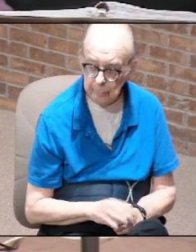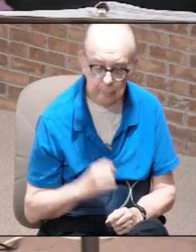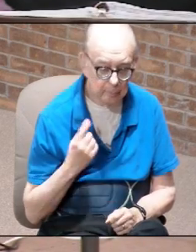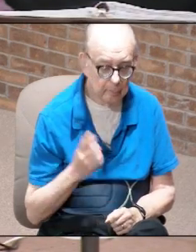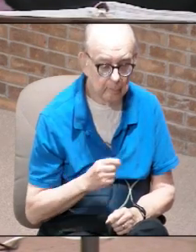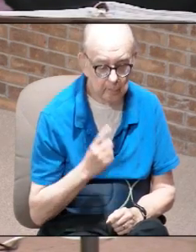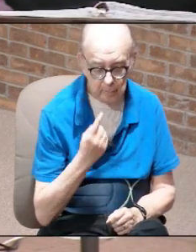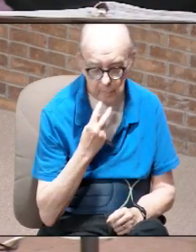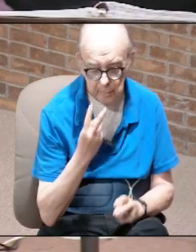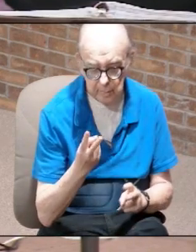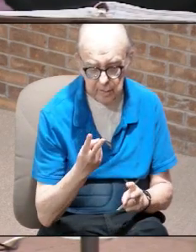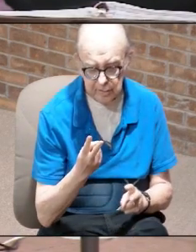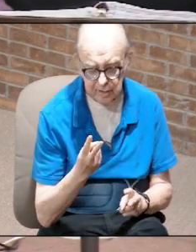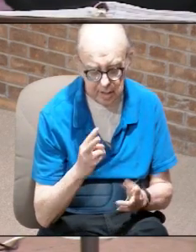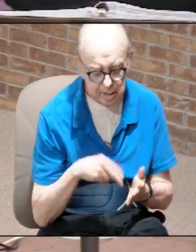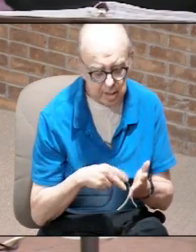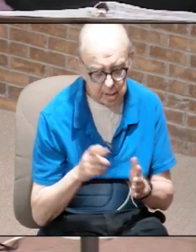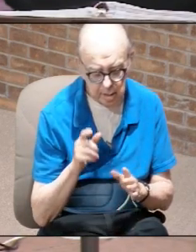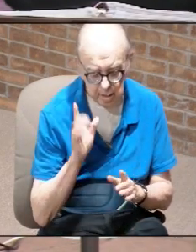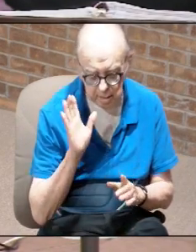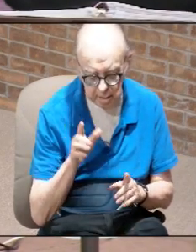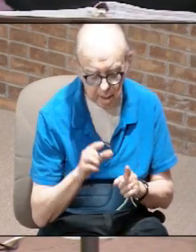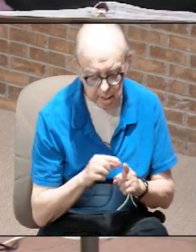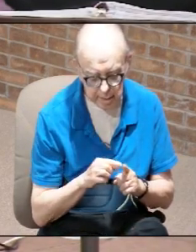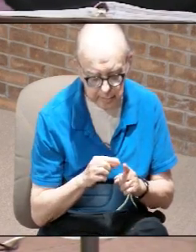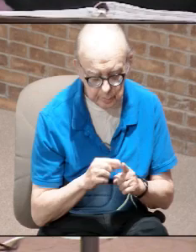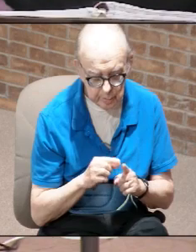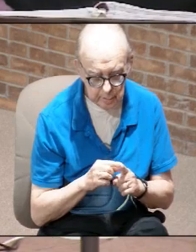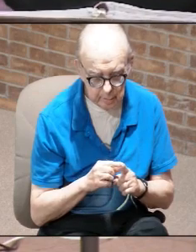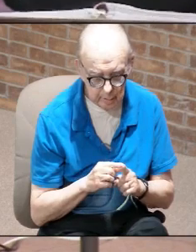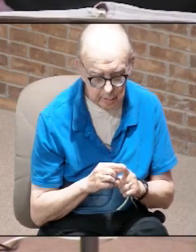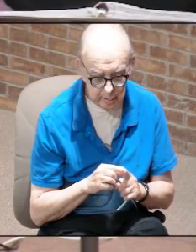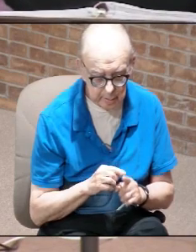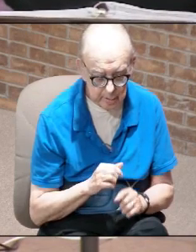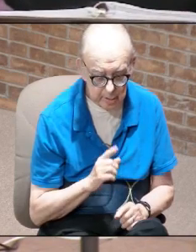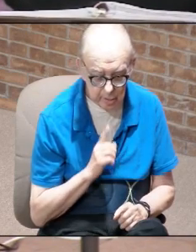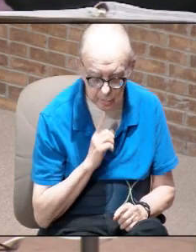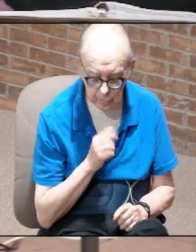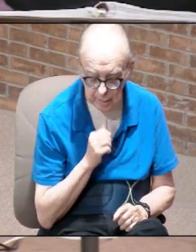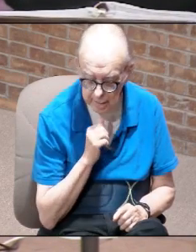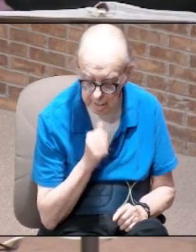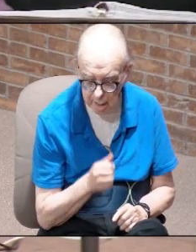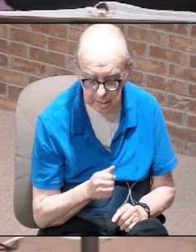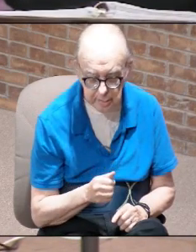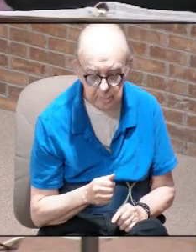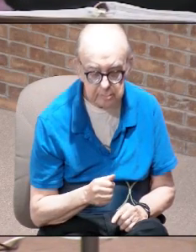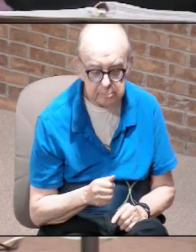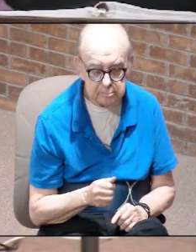We need to look at God's word. And it is not